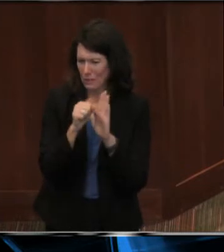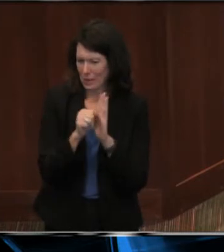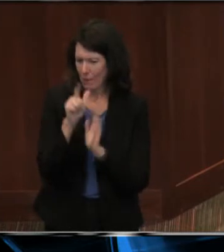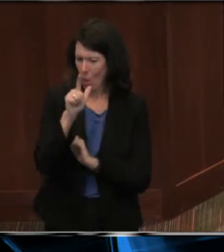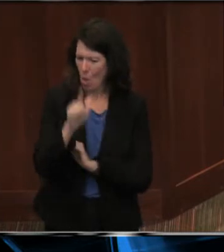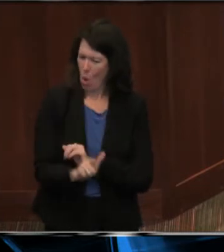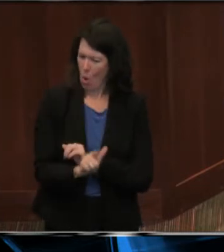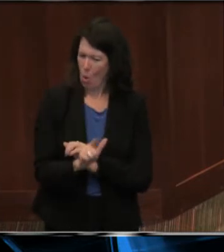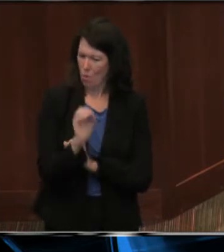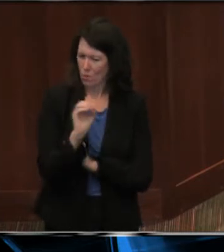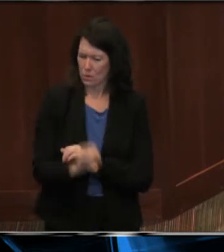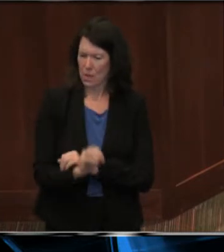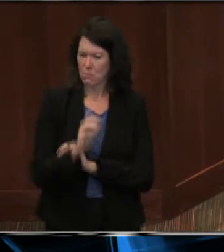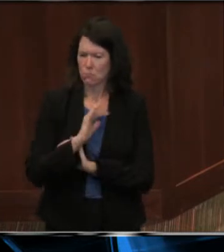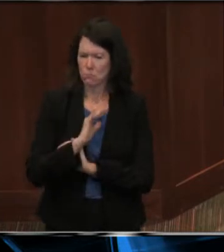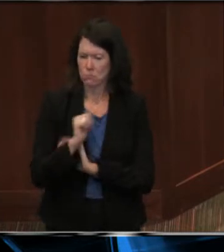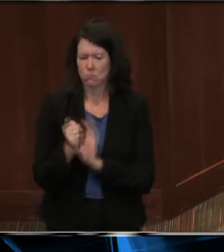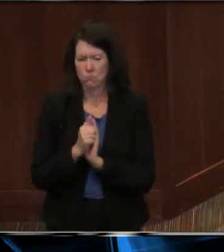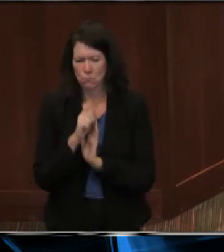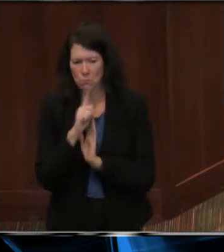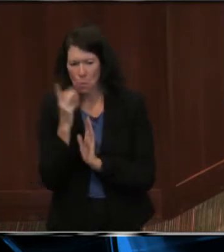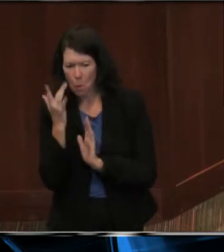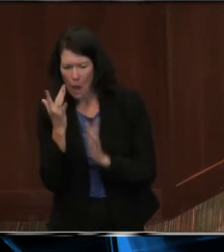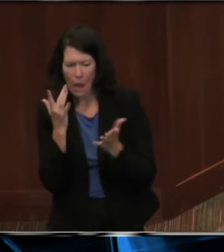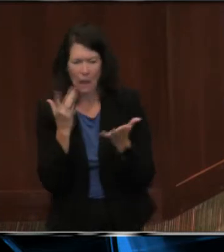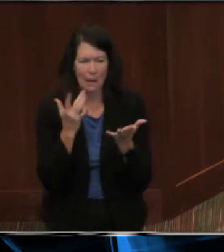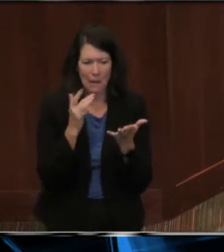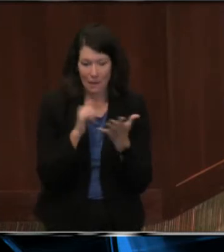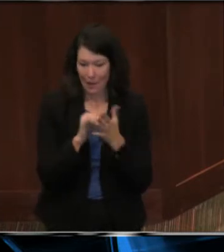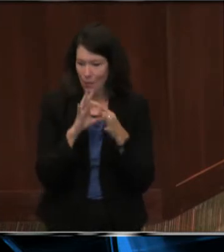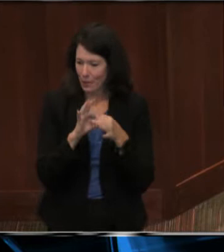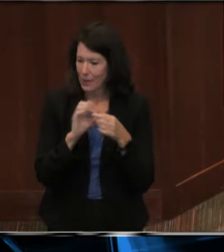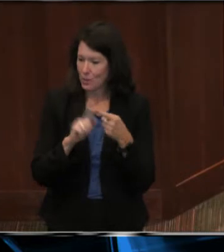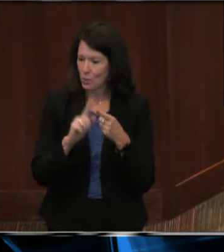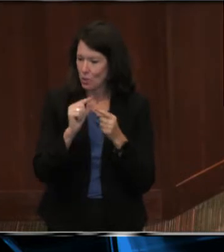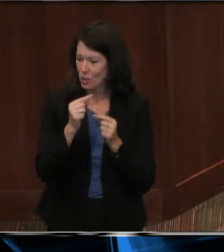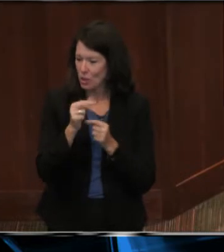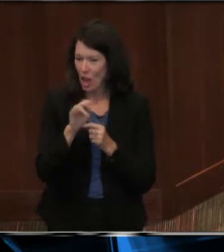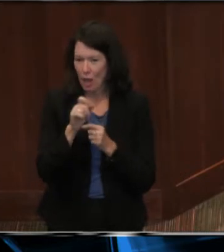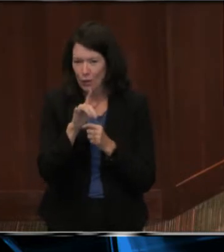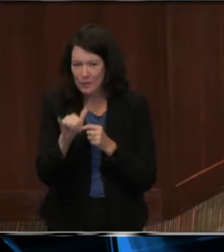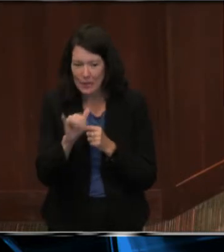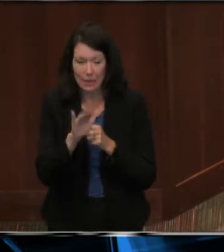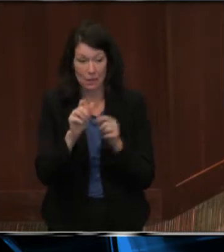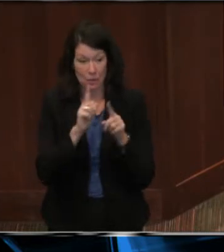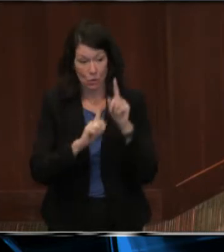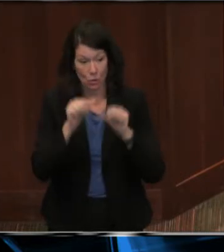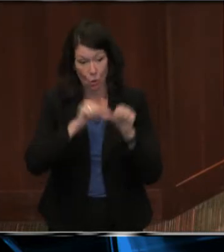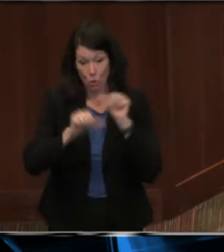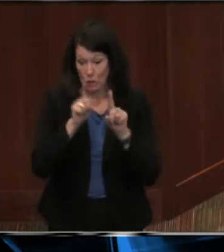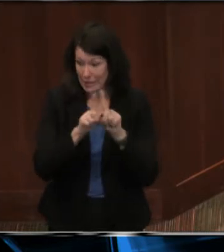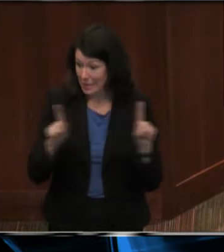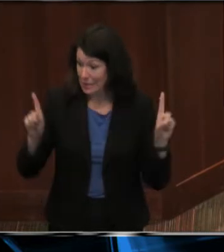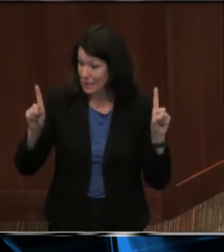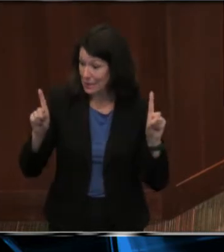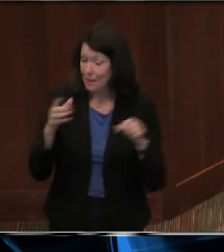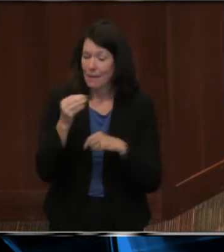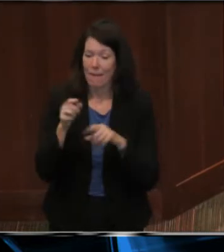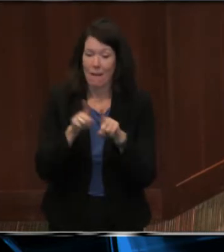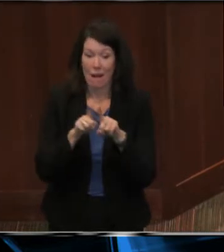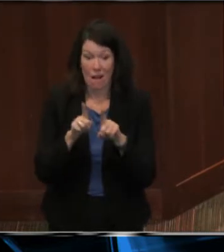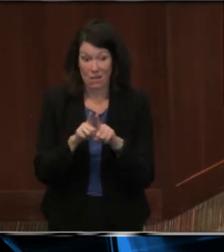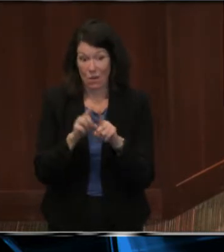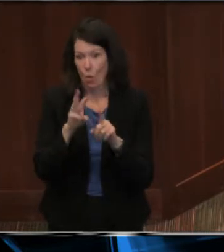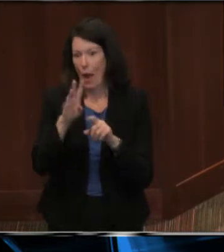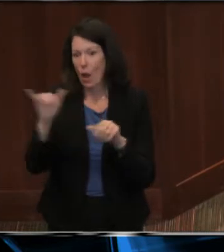of low numbers. And so really understanding is that due to some of their geography and social distancing. And again,